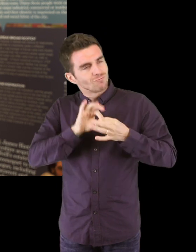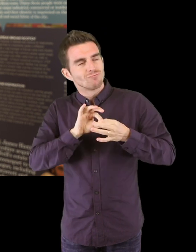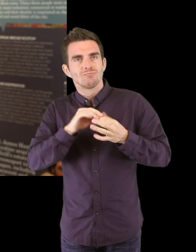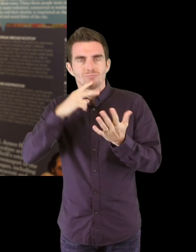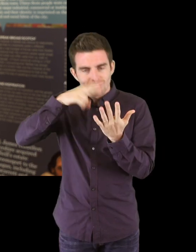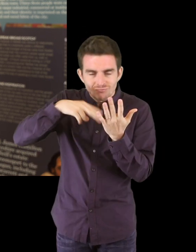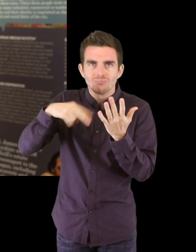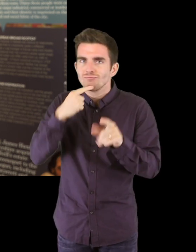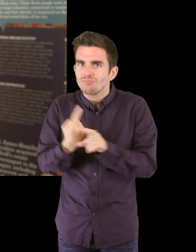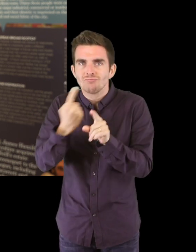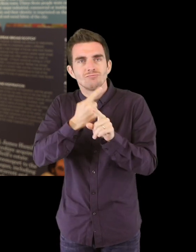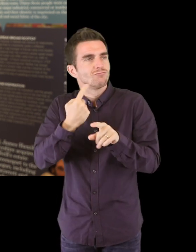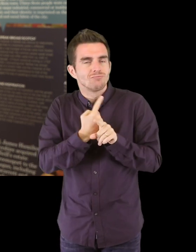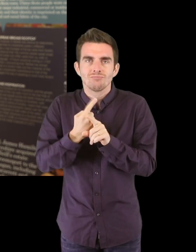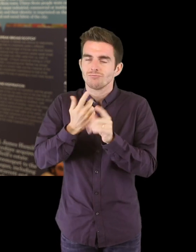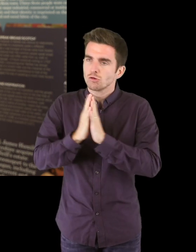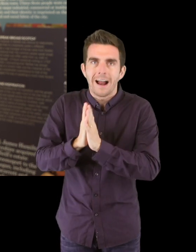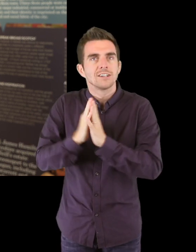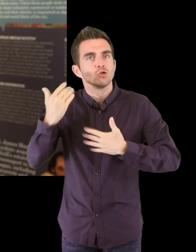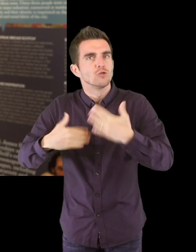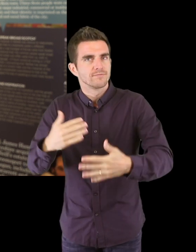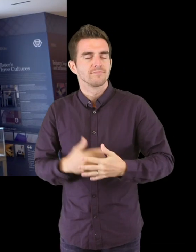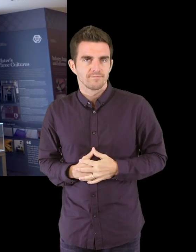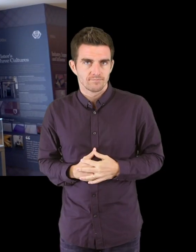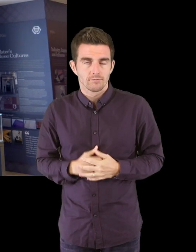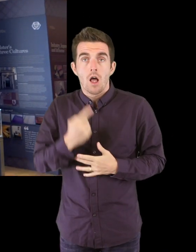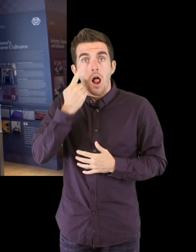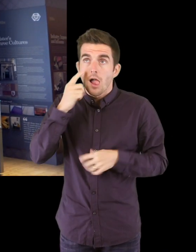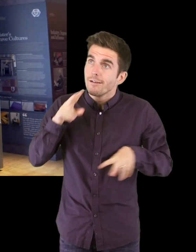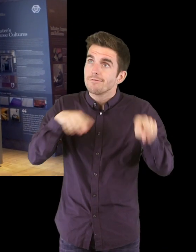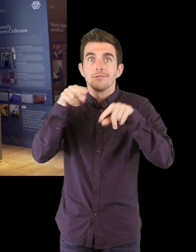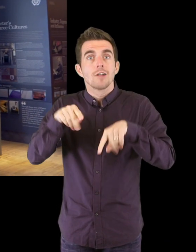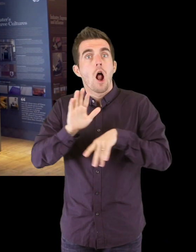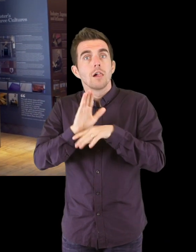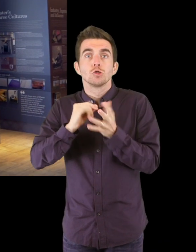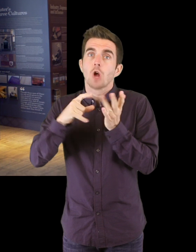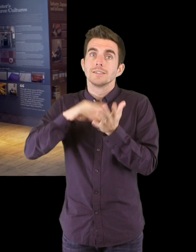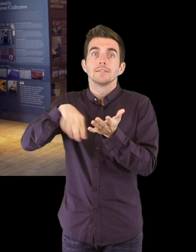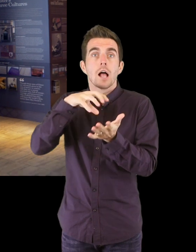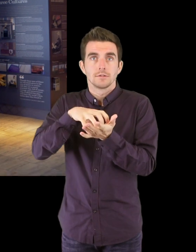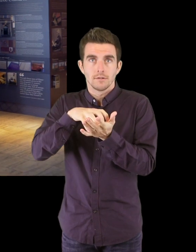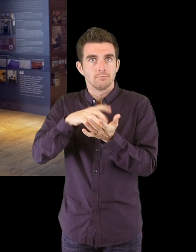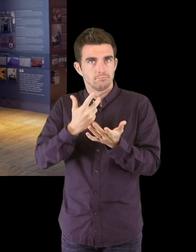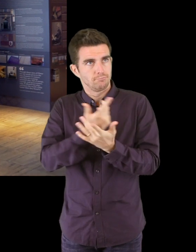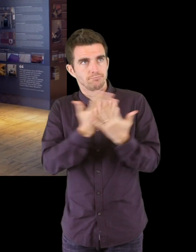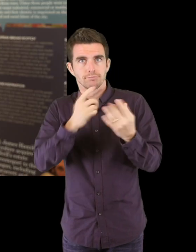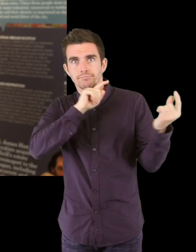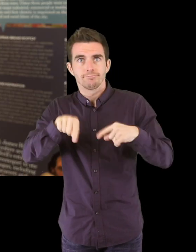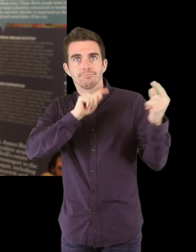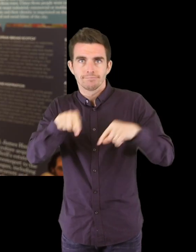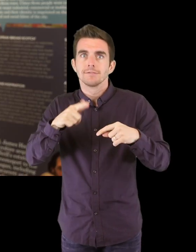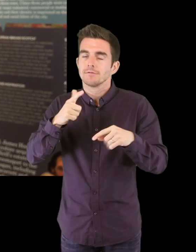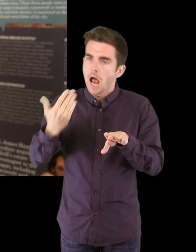via an affiliation with the Ulster Scots linguistic tradition or religious heritage. The Discover Ulster-Scots Centre also acts